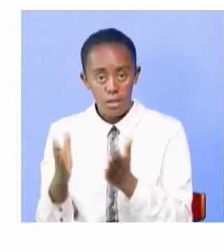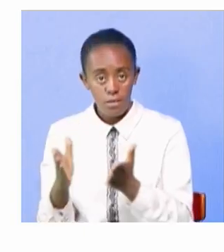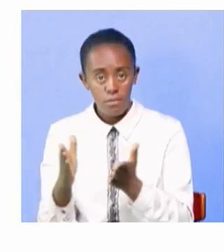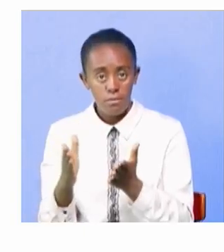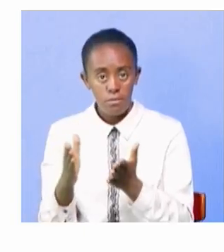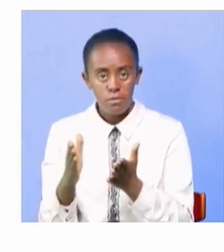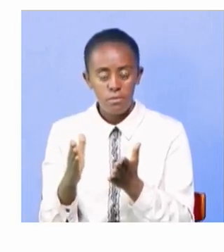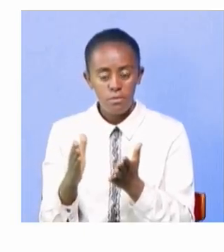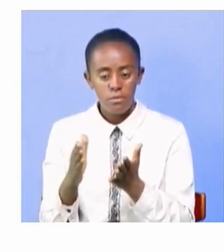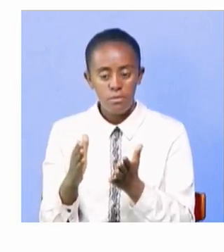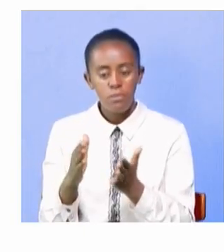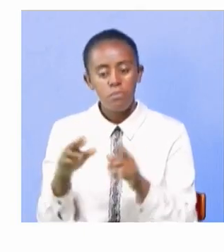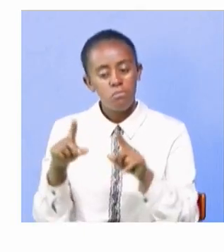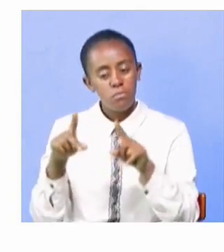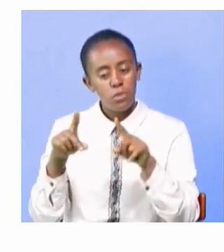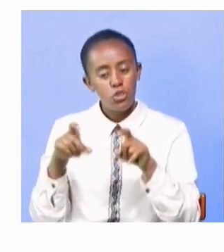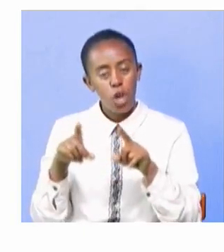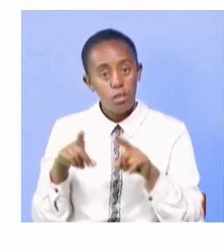checked